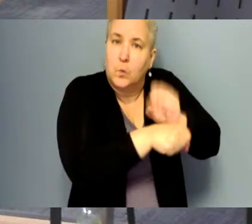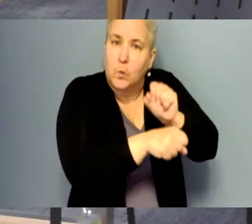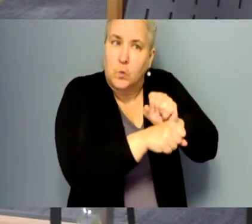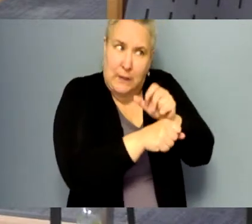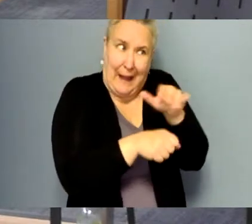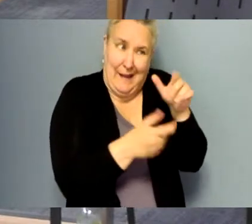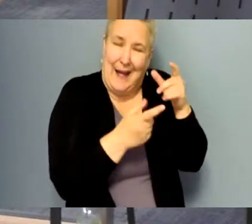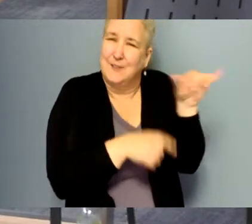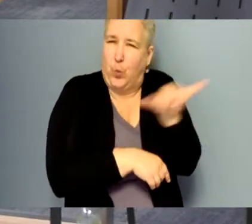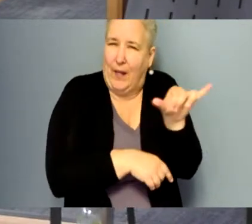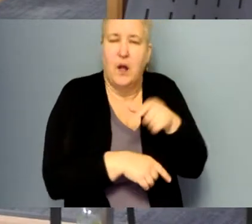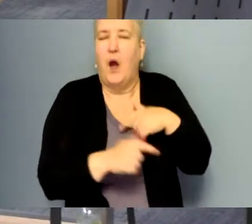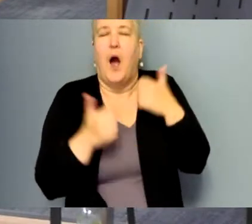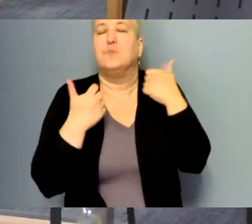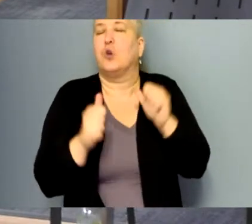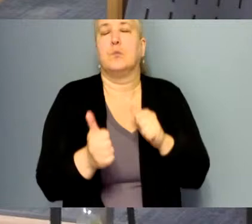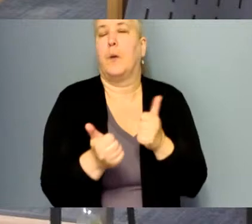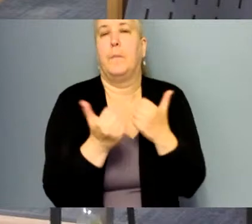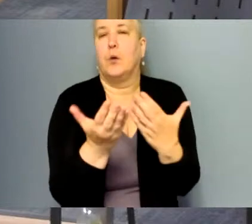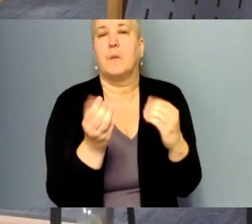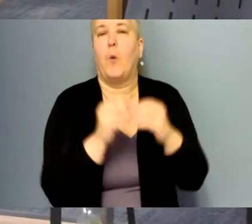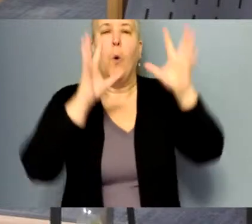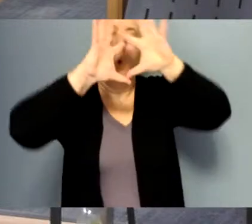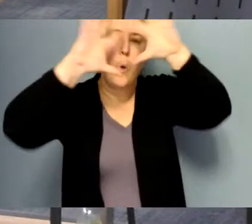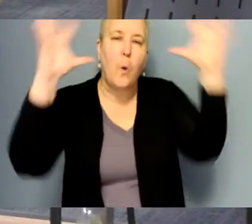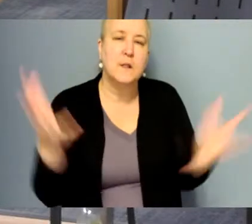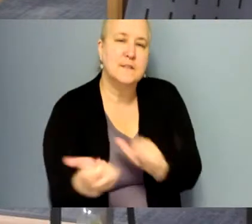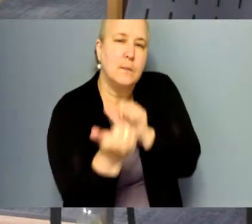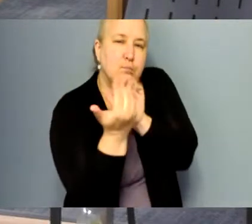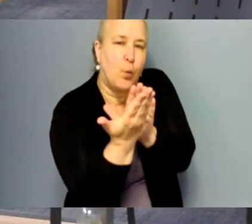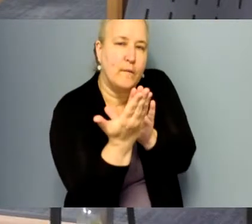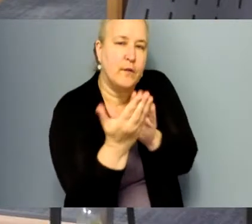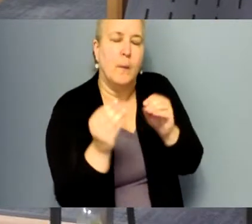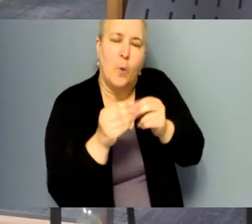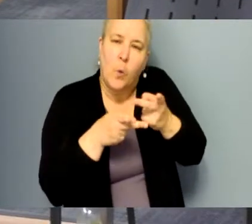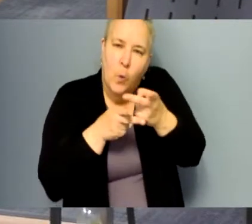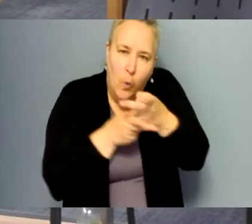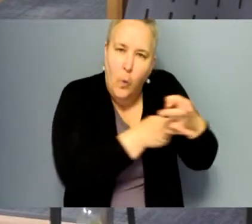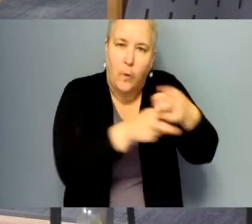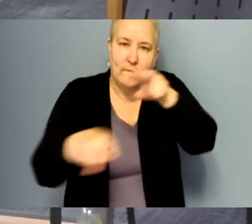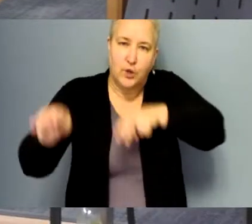So I'm just trying to propose a more holistic approach, a more oversight.